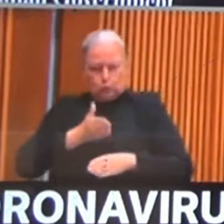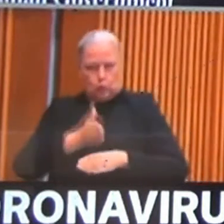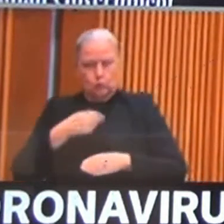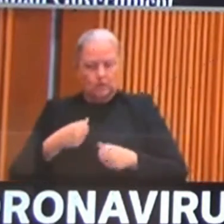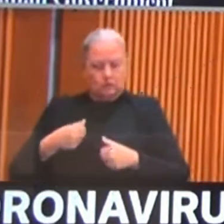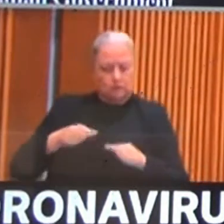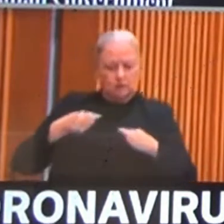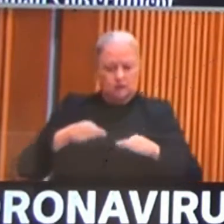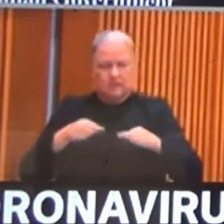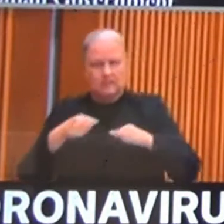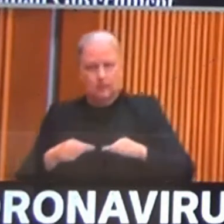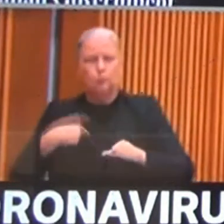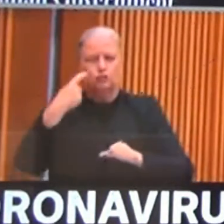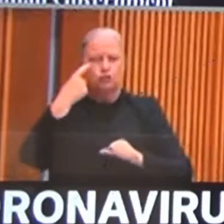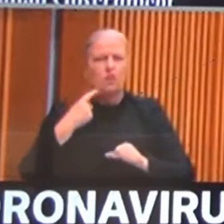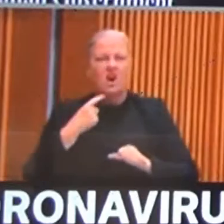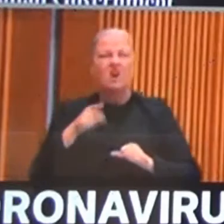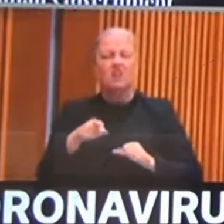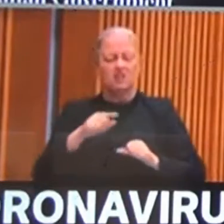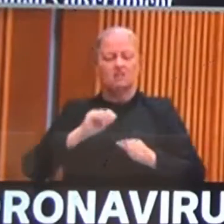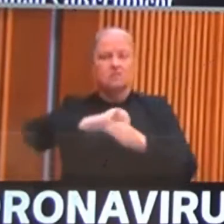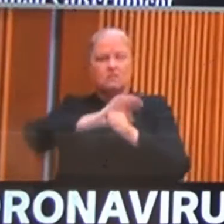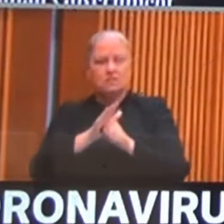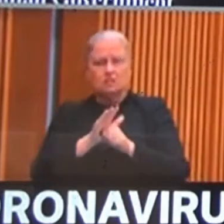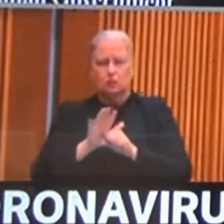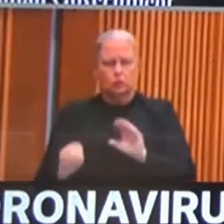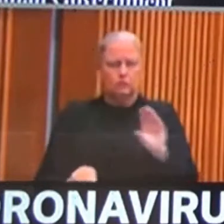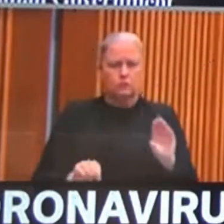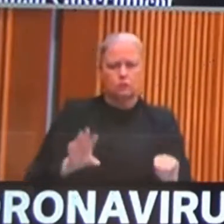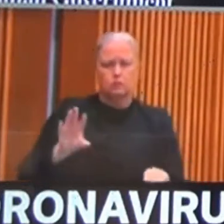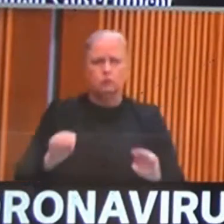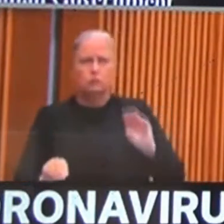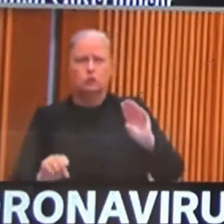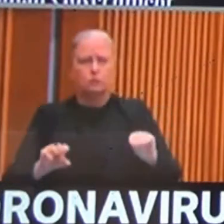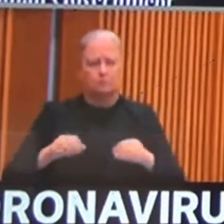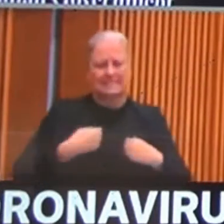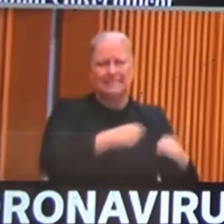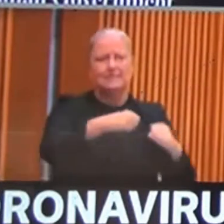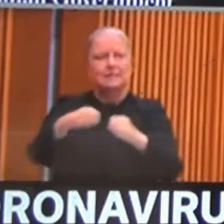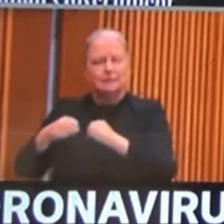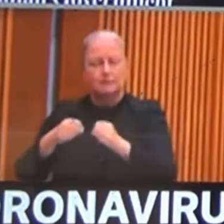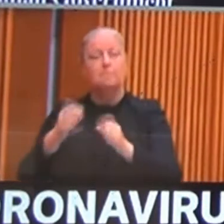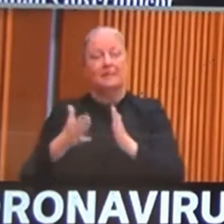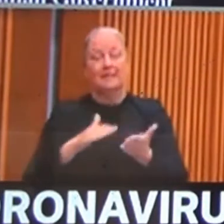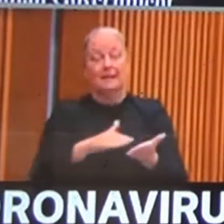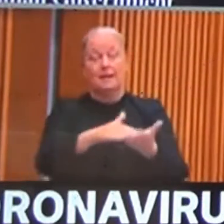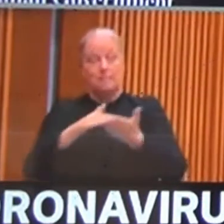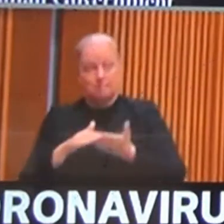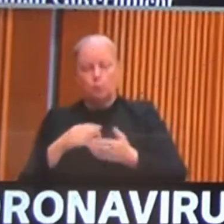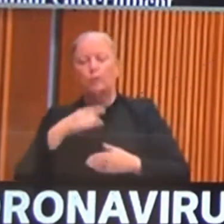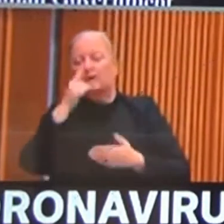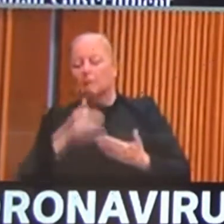community transmission, that gives us the freedom to move earlier on a measure by